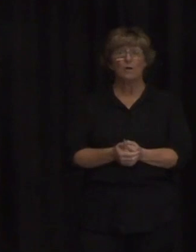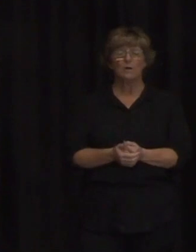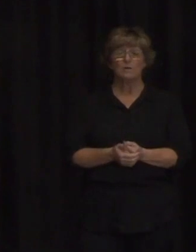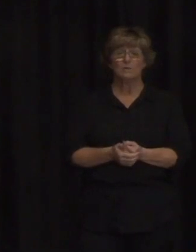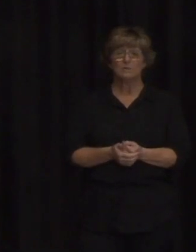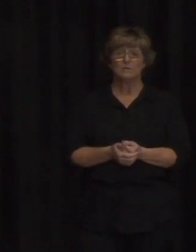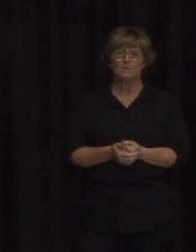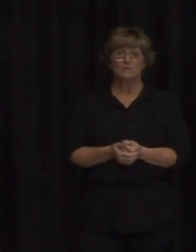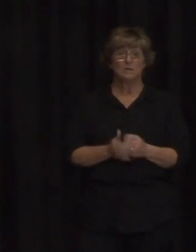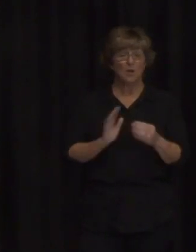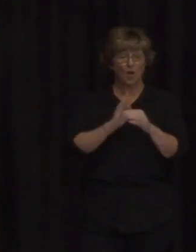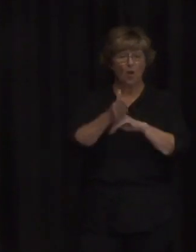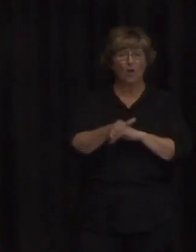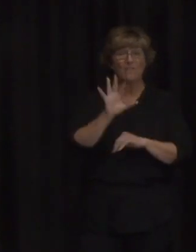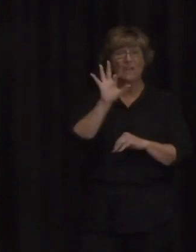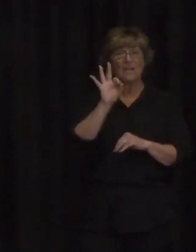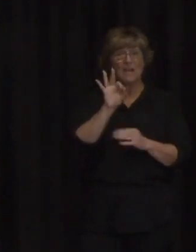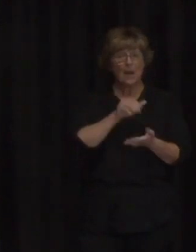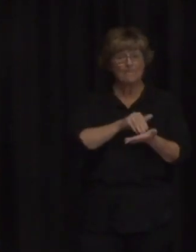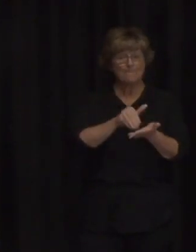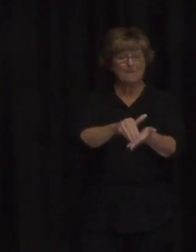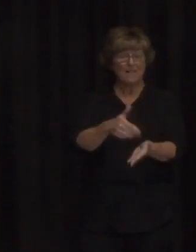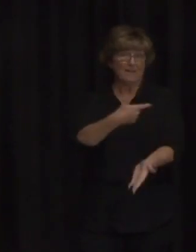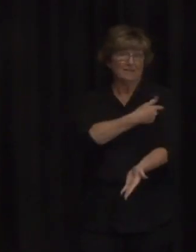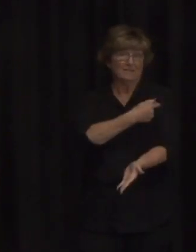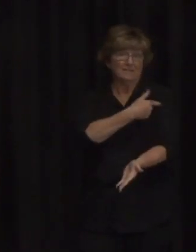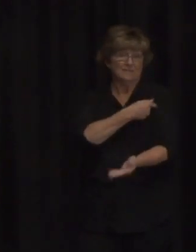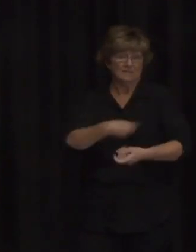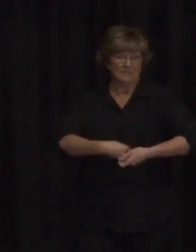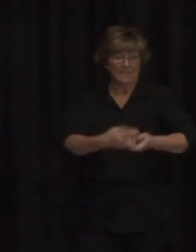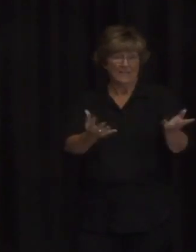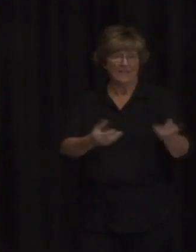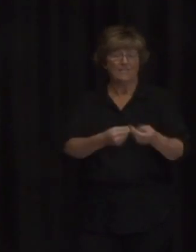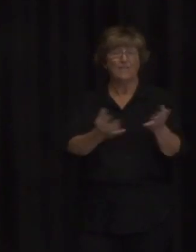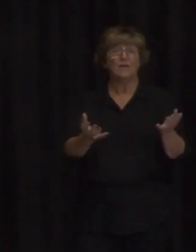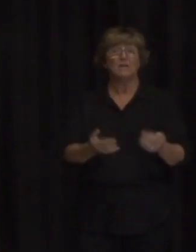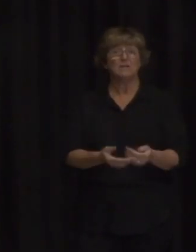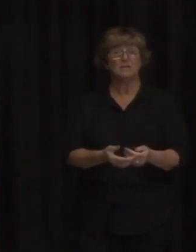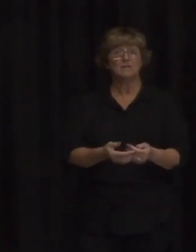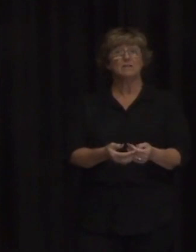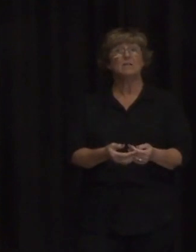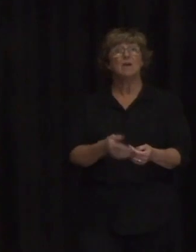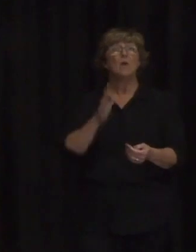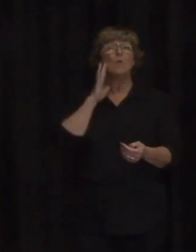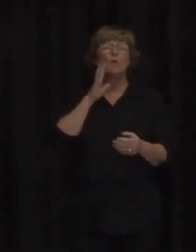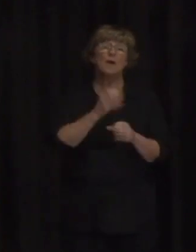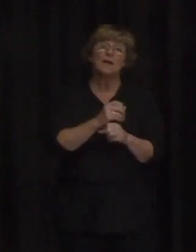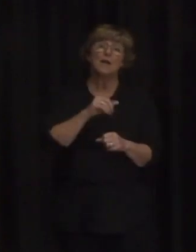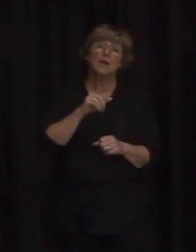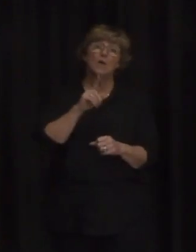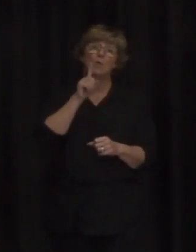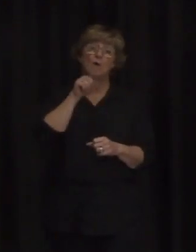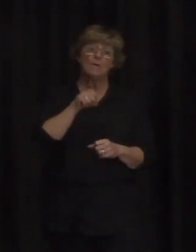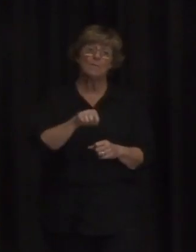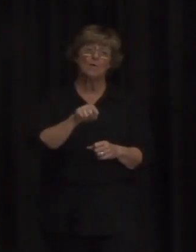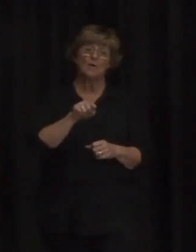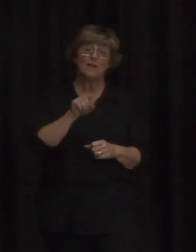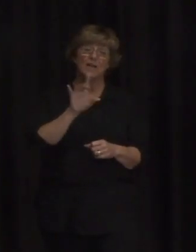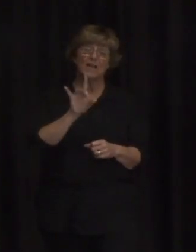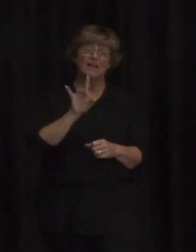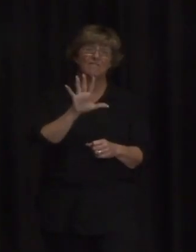have over 9 million vaccinations now that have been administered, and the prospect, we're going to get 1.58 million this week, we'll